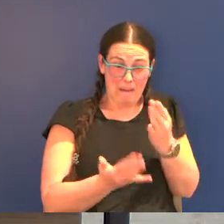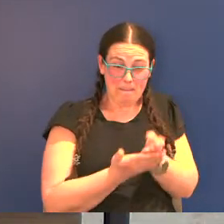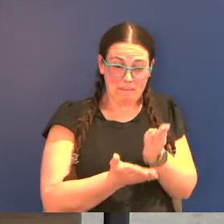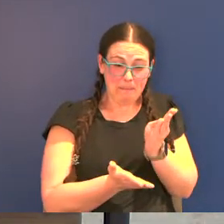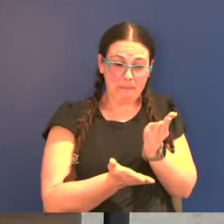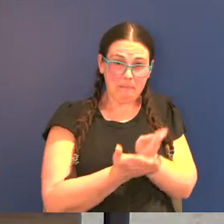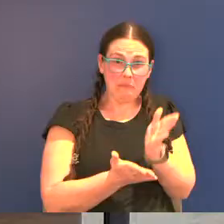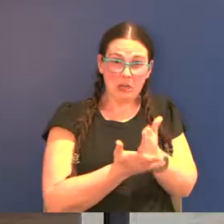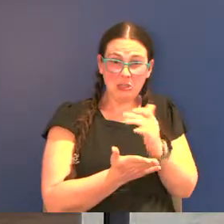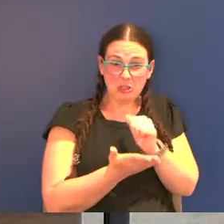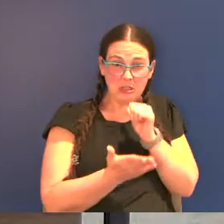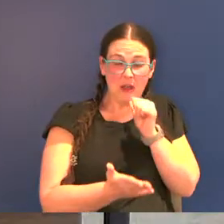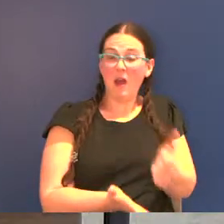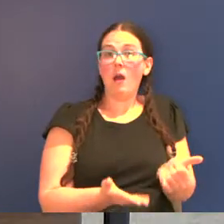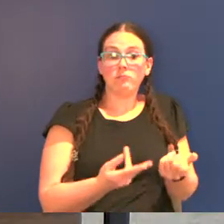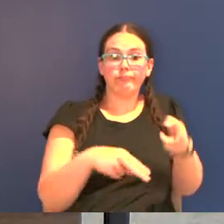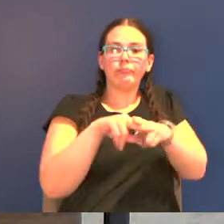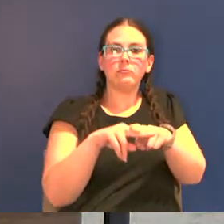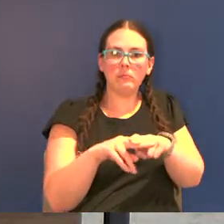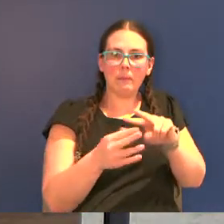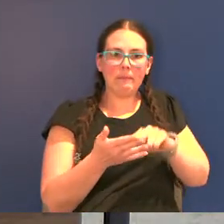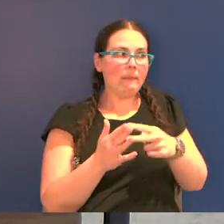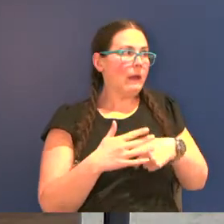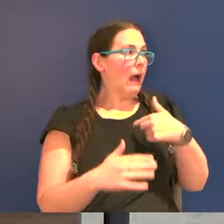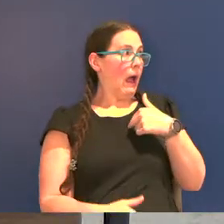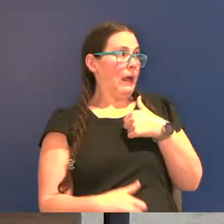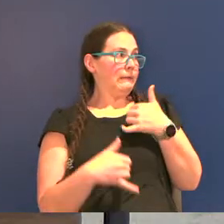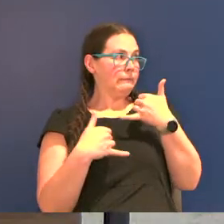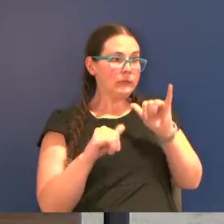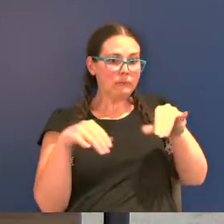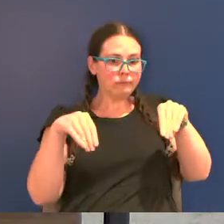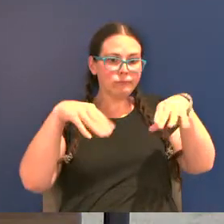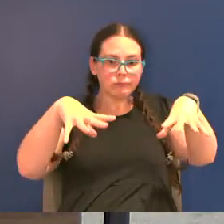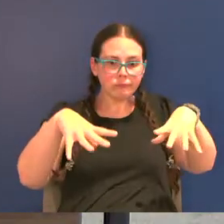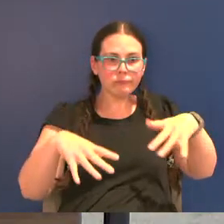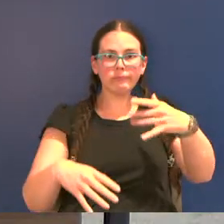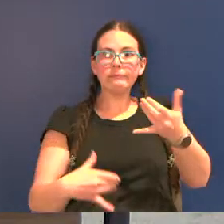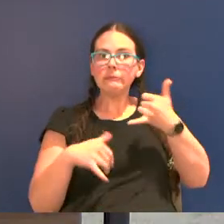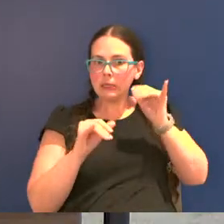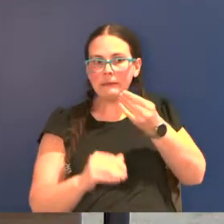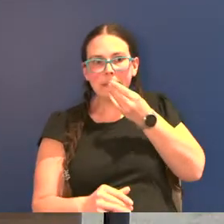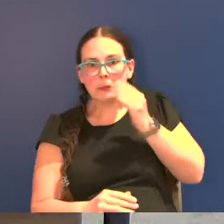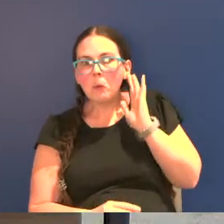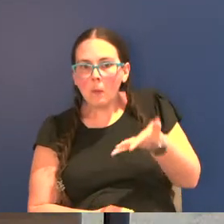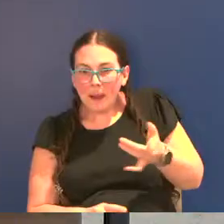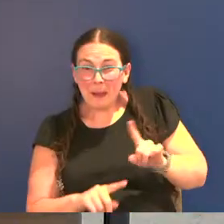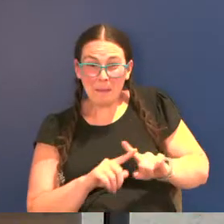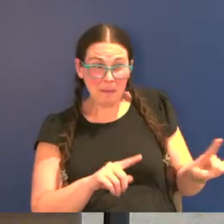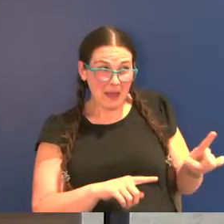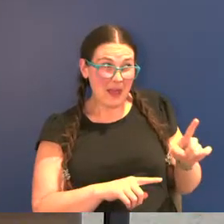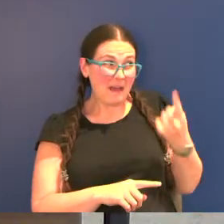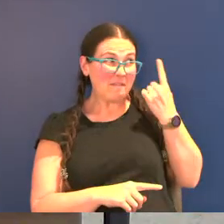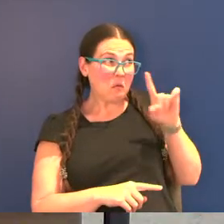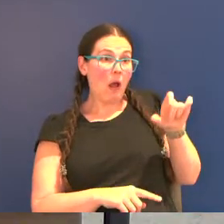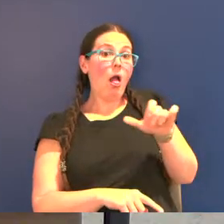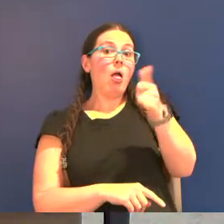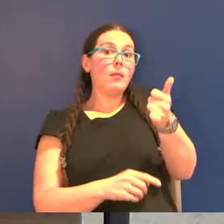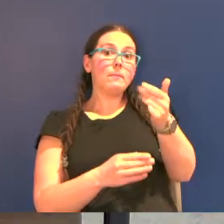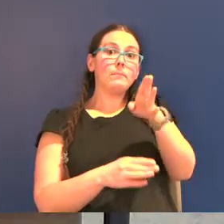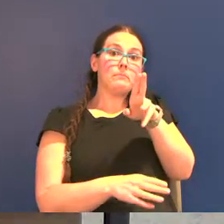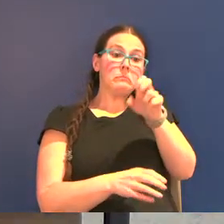get a raise, my lights are still going to stay on and I'm still going to eat. But $50 or $100 a month extra to a school bus driver